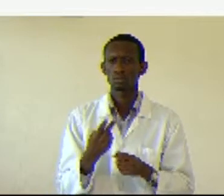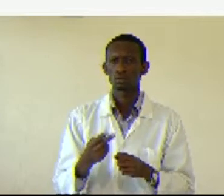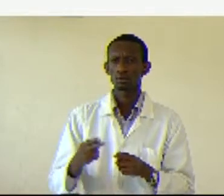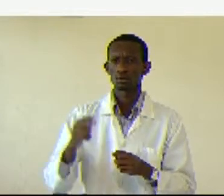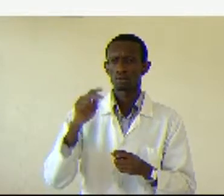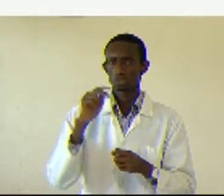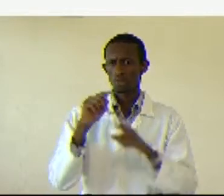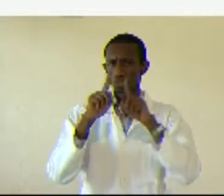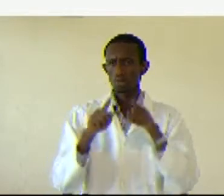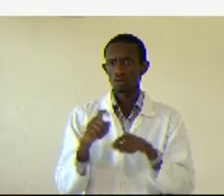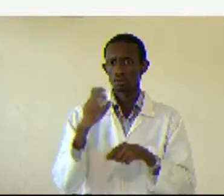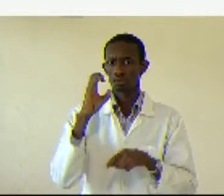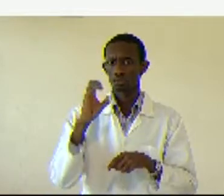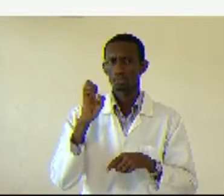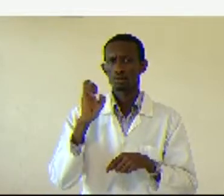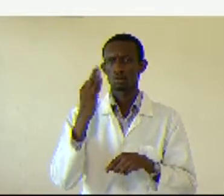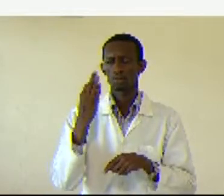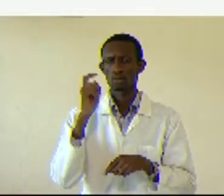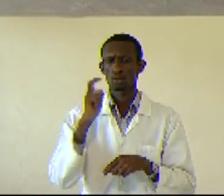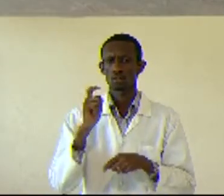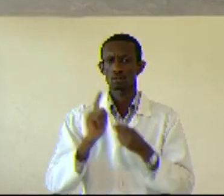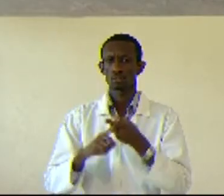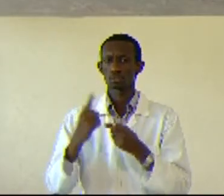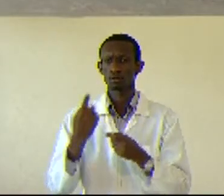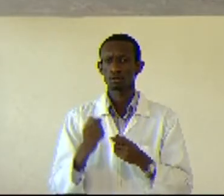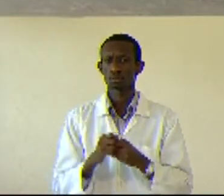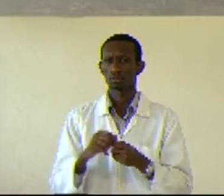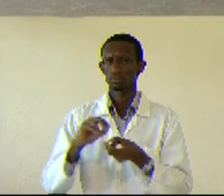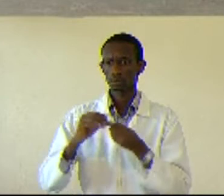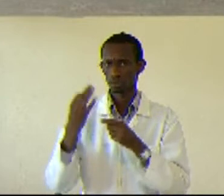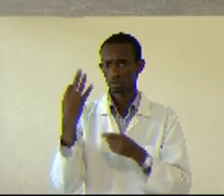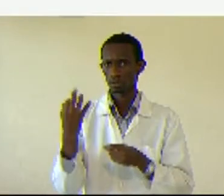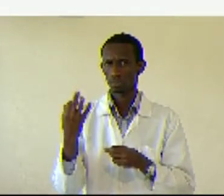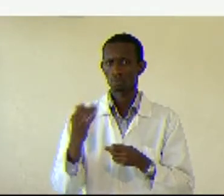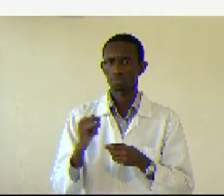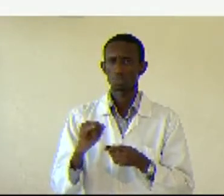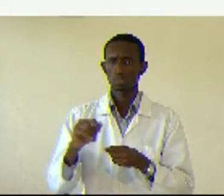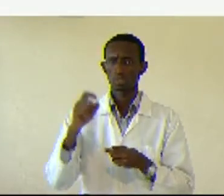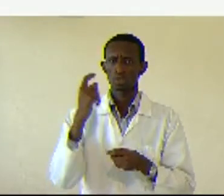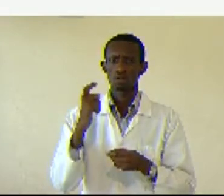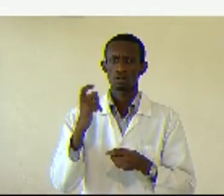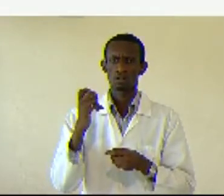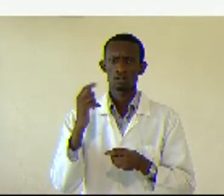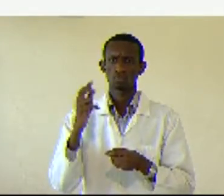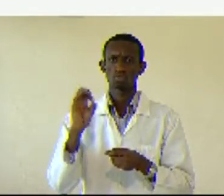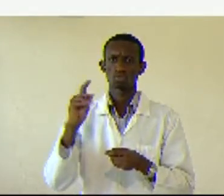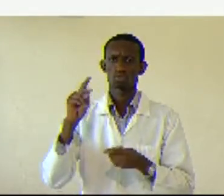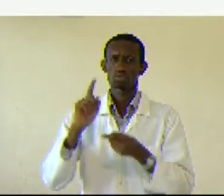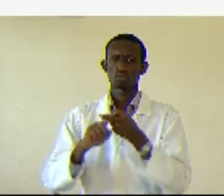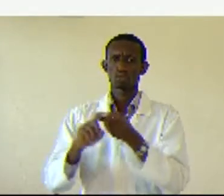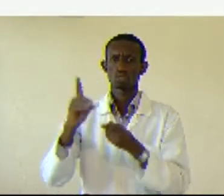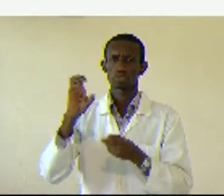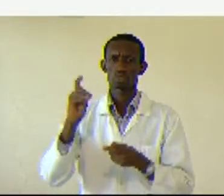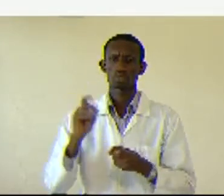of 3x plus 1 dx. 3, integral of sec squared of 6x minus pi